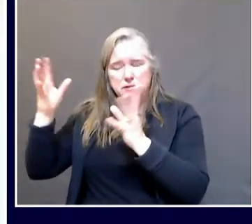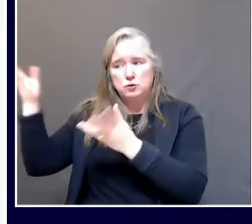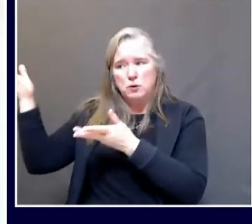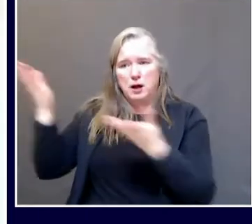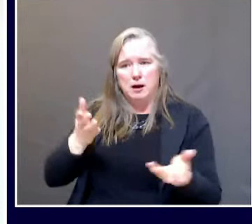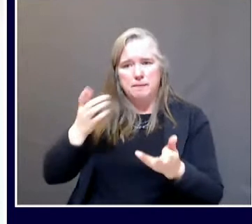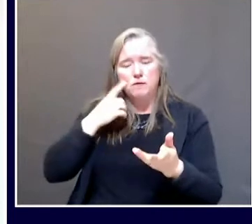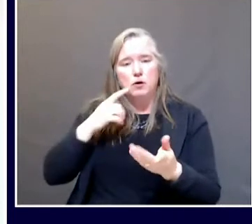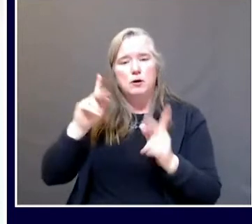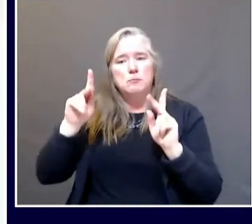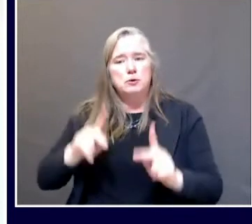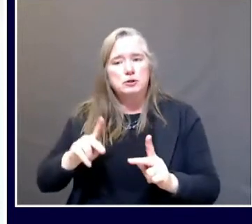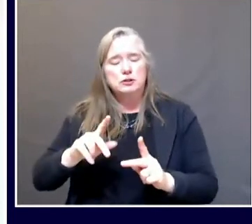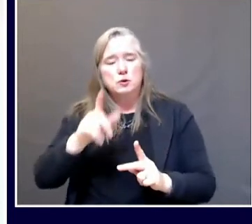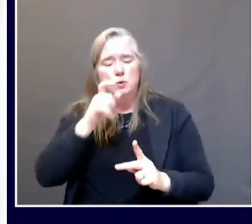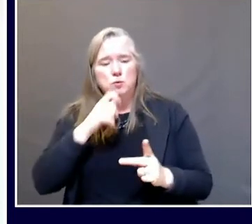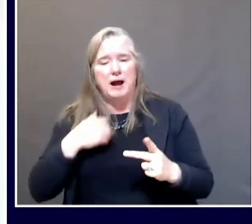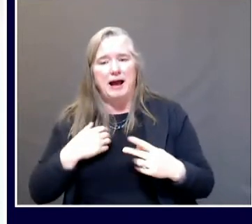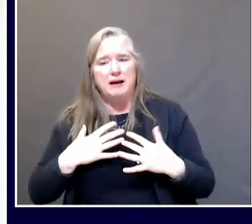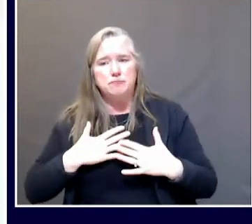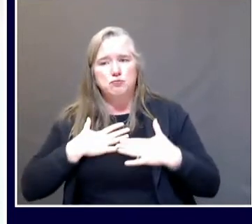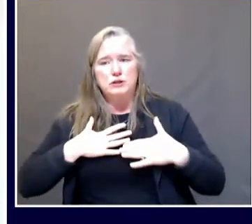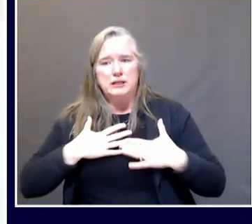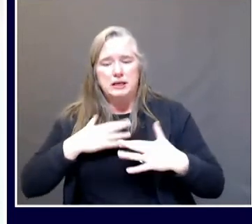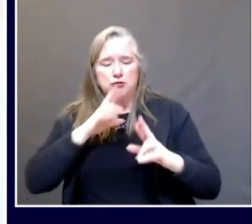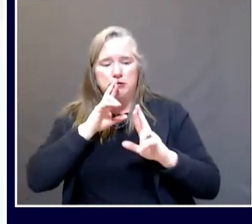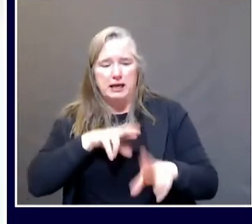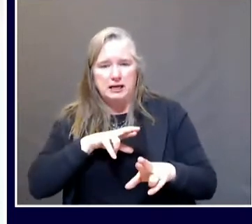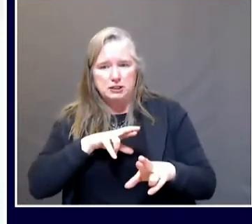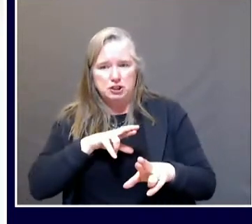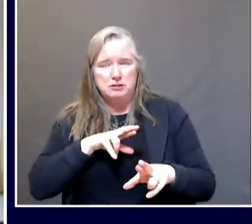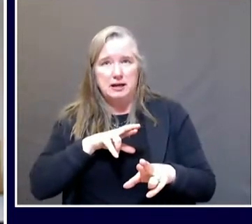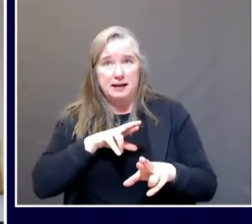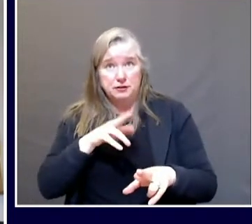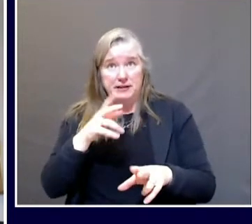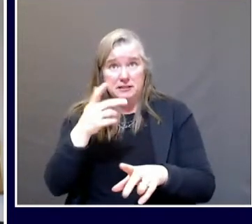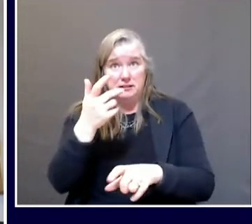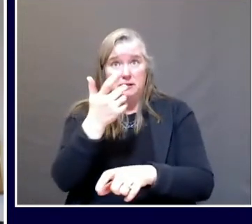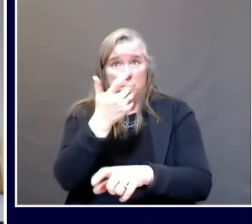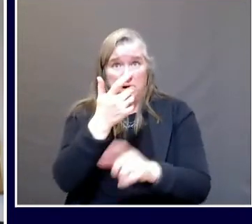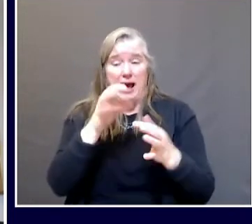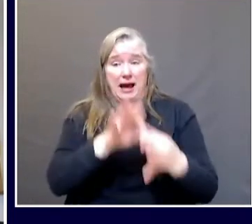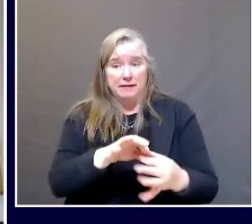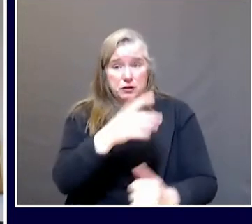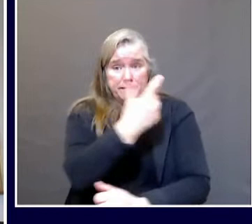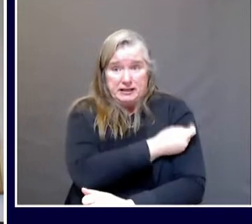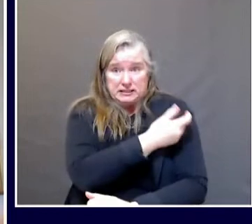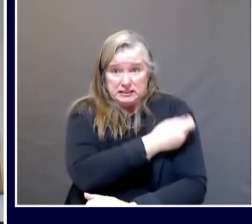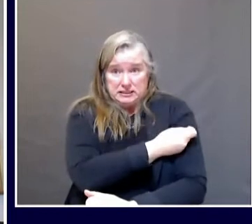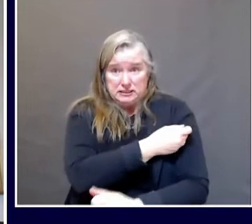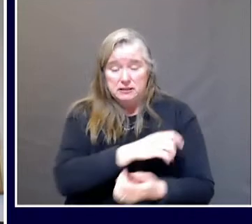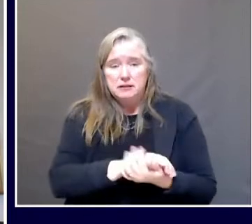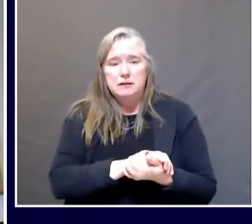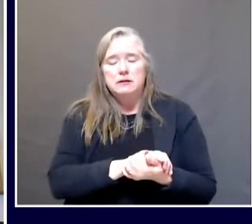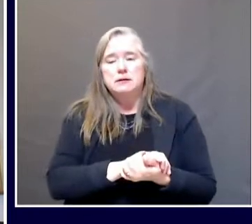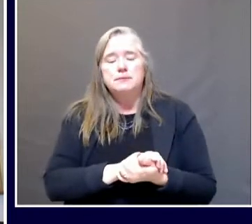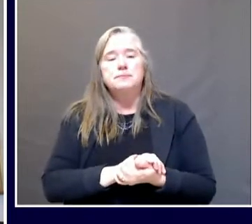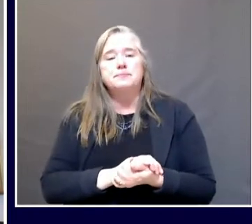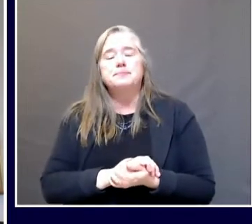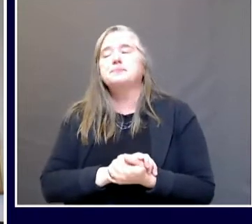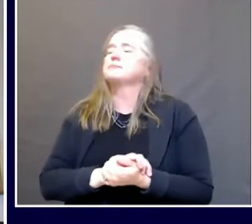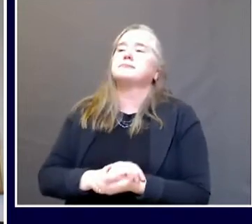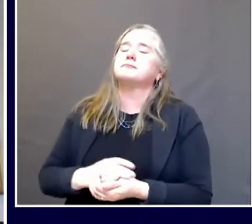Bob, we don't comment on individual cases or individual patient incidents in that respect, given that you noted